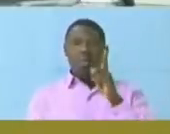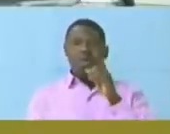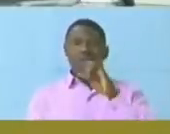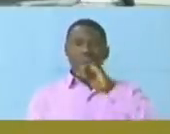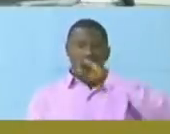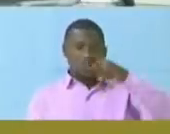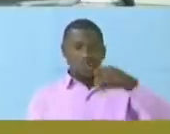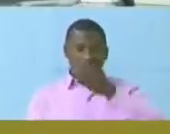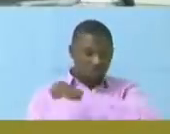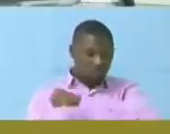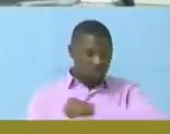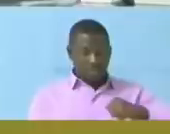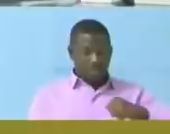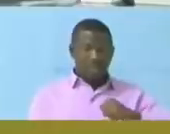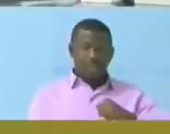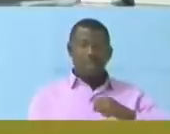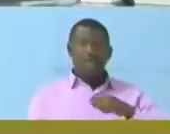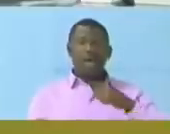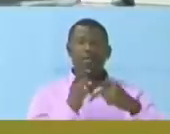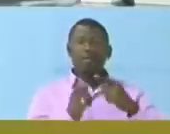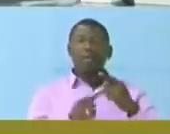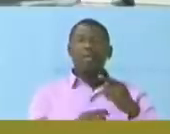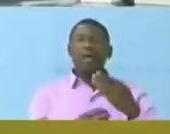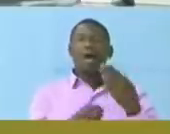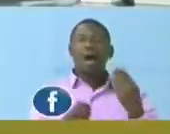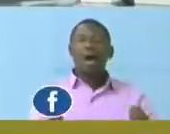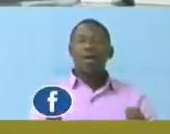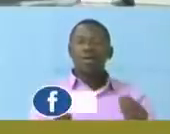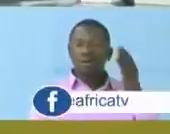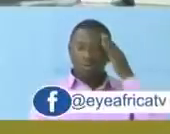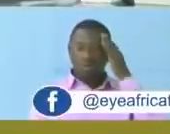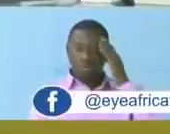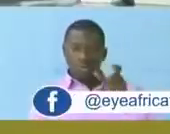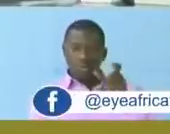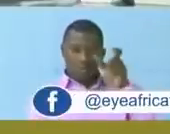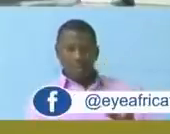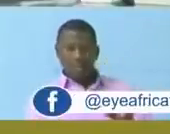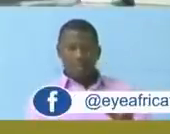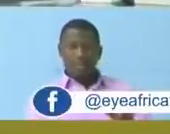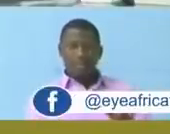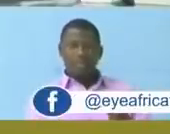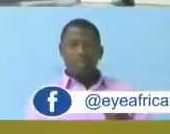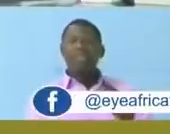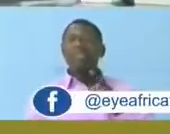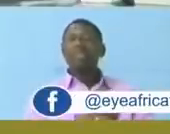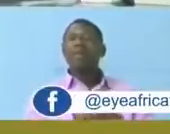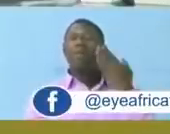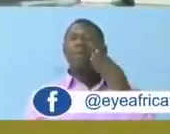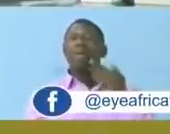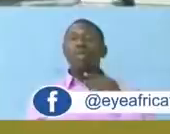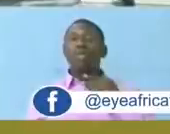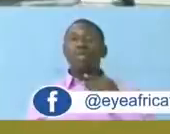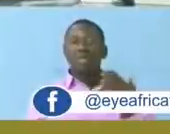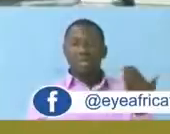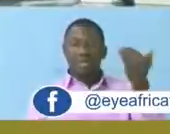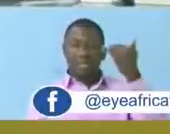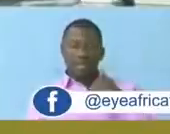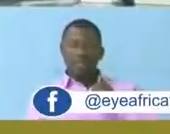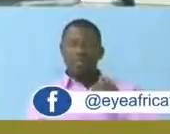to know him when he came to my office. He is Nyabali.